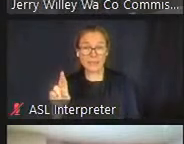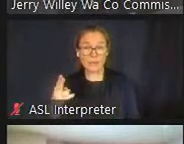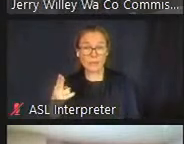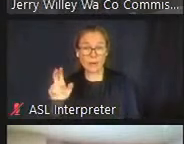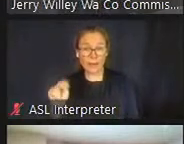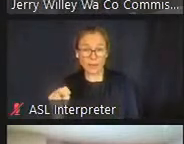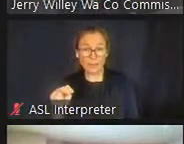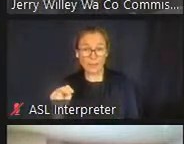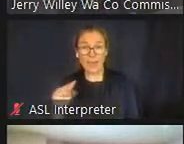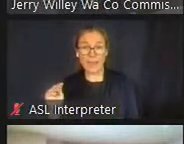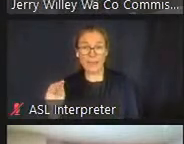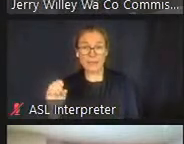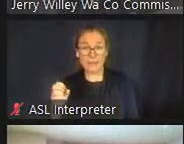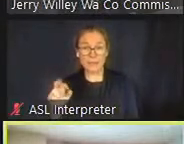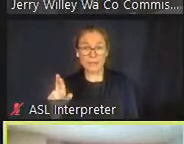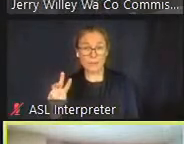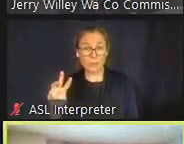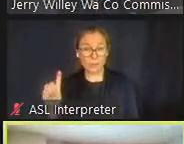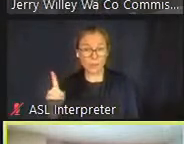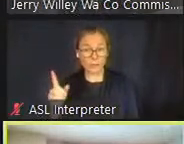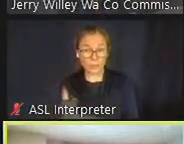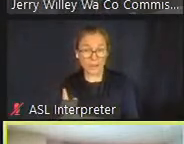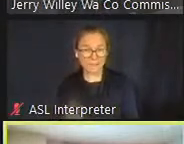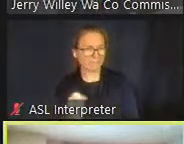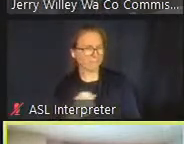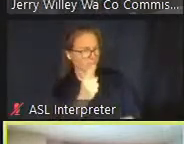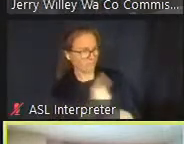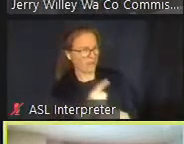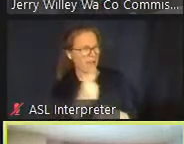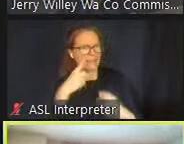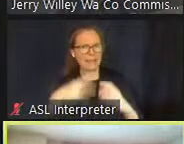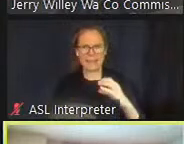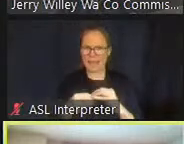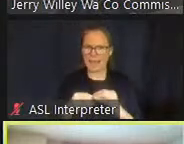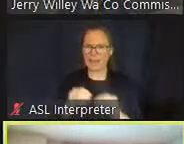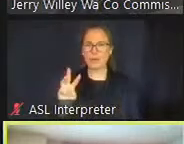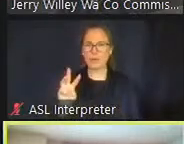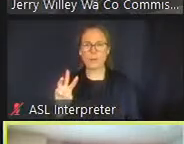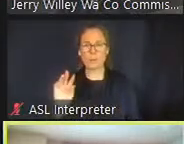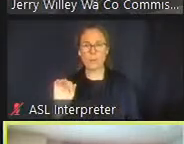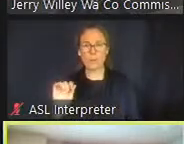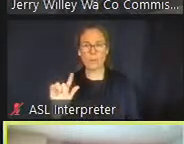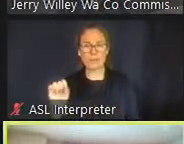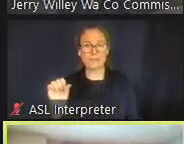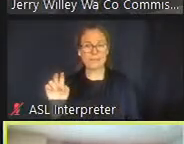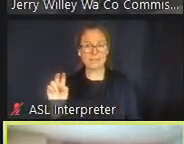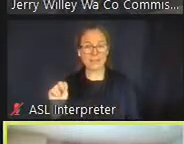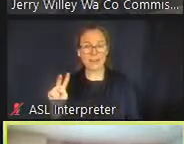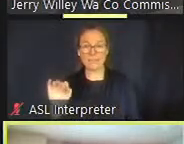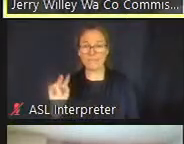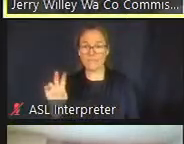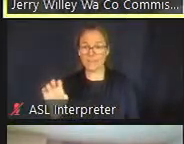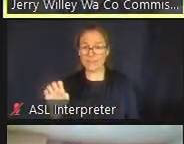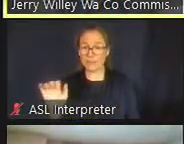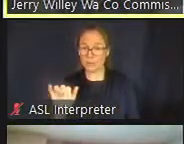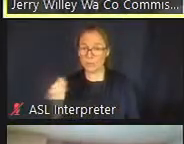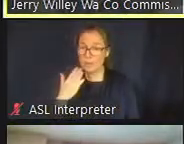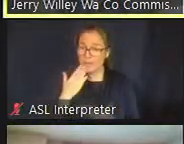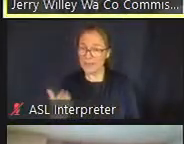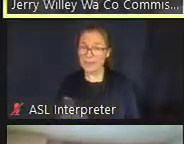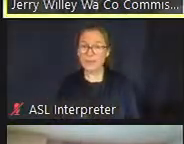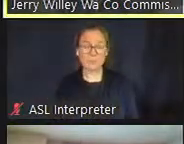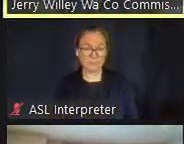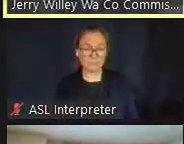3, right, Commissioner Rogers? Yeah, and I think you could add Wilsonville as well, a portion of Wilsonville. Yeah. Thank you.